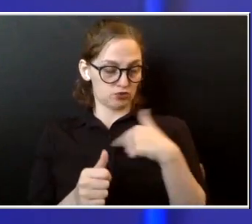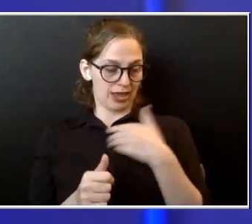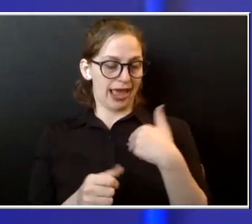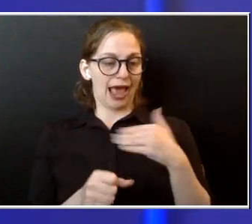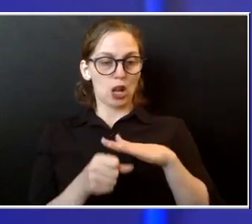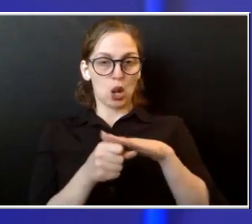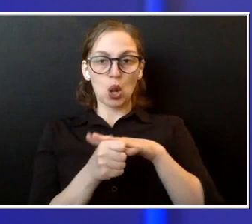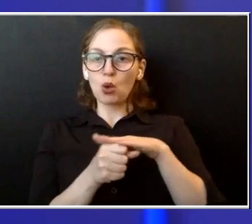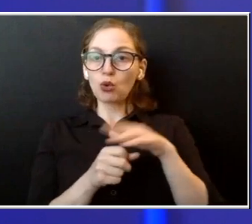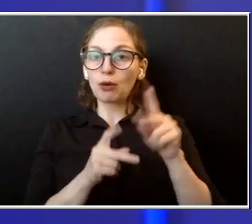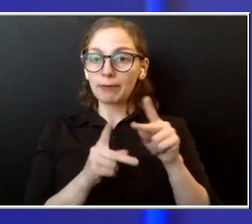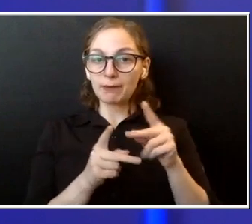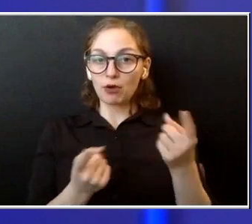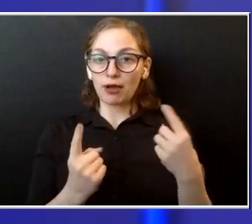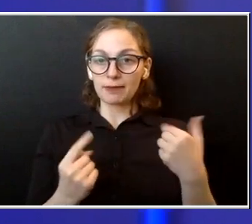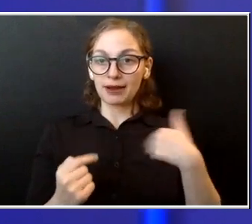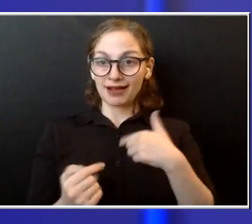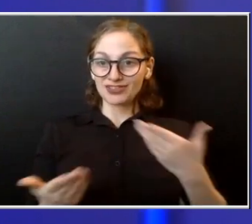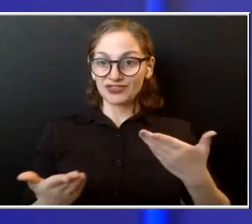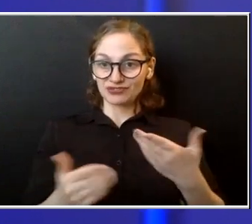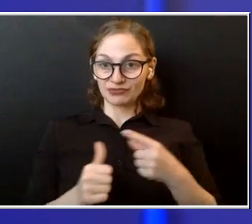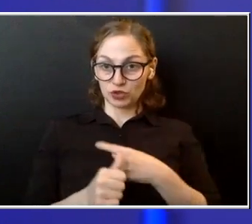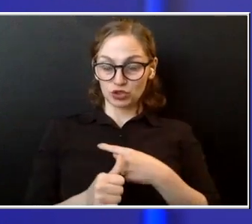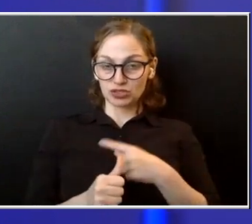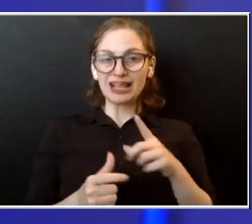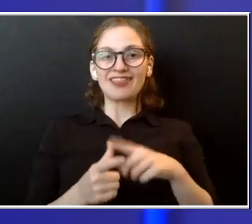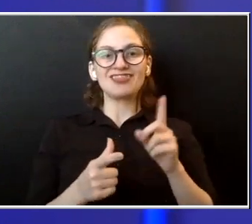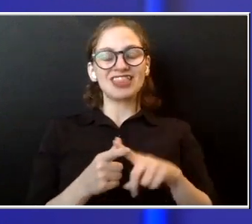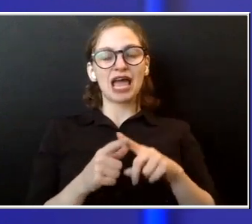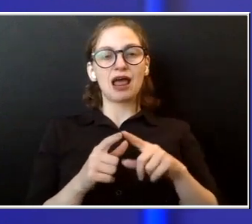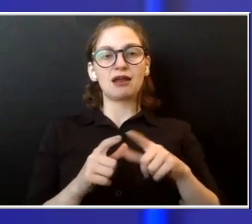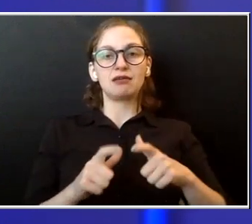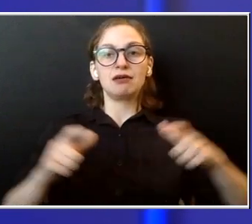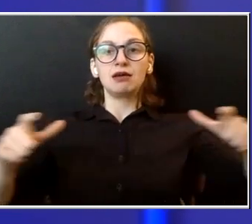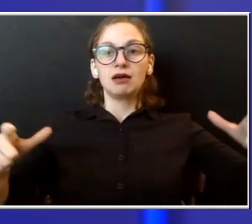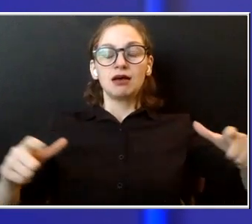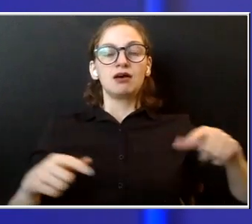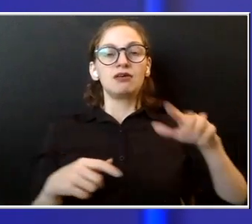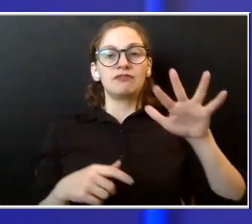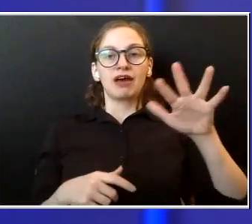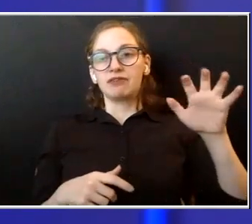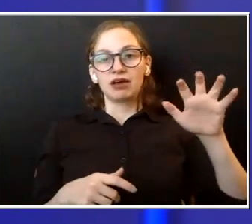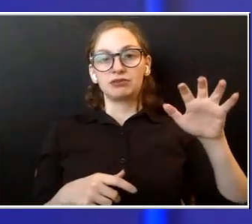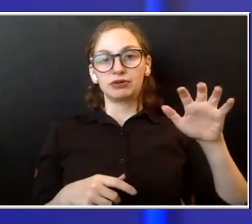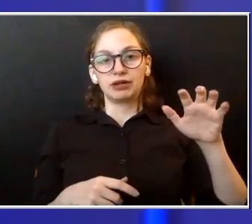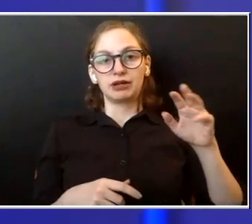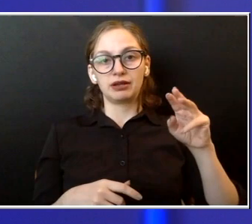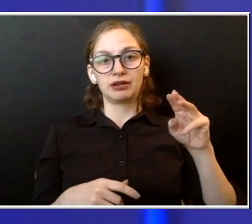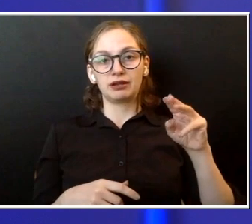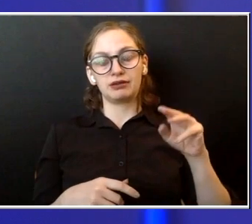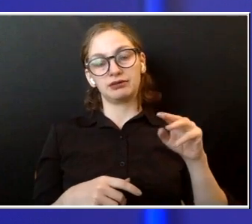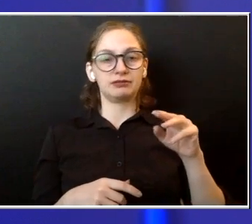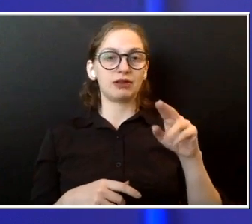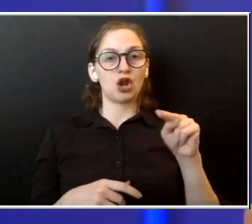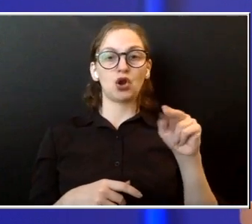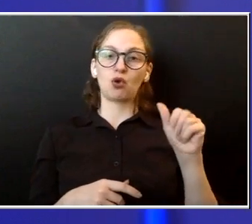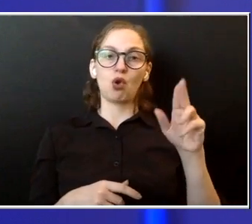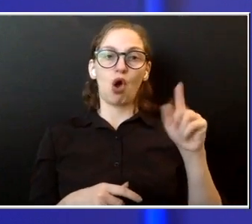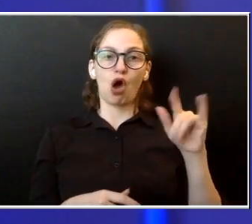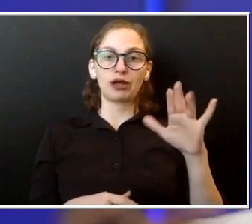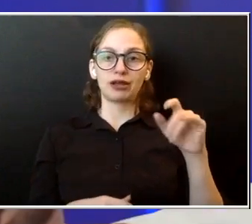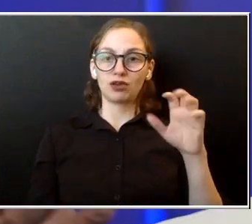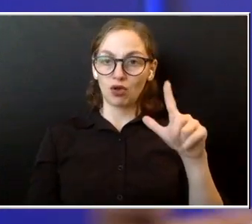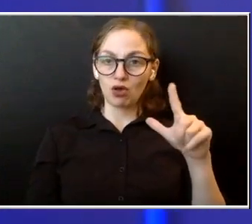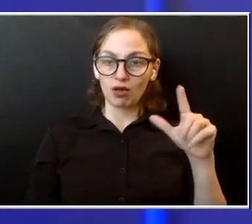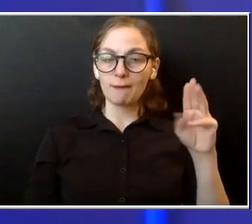around the donor hospital up to 500 nautical miles, which is, I think, 640 ground miles. So our organs here now